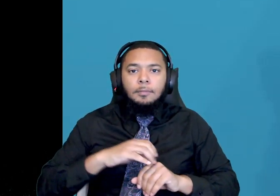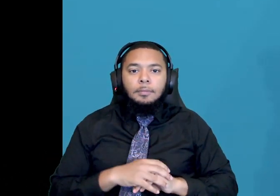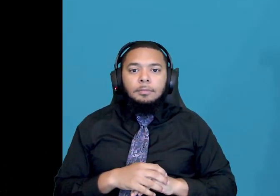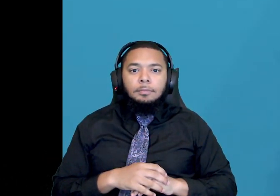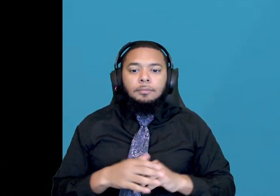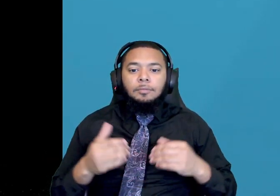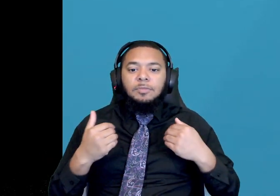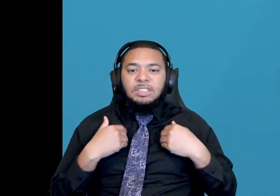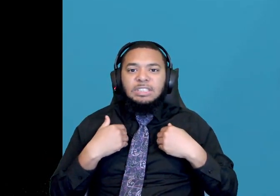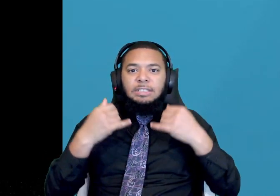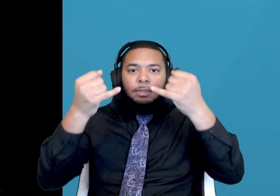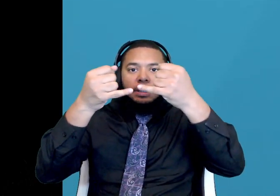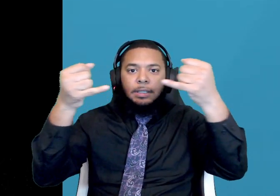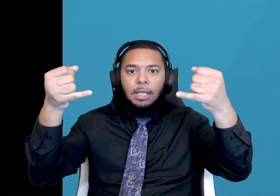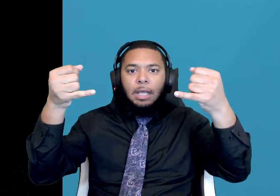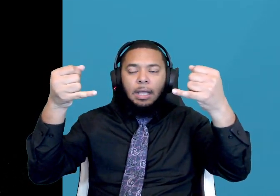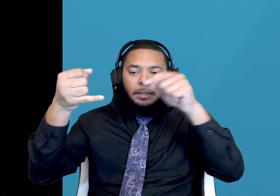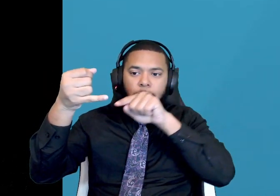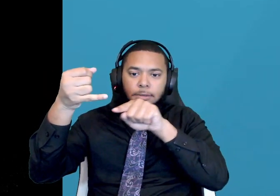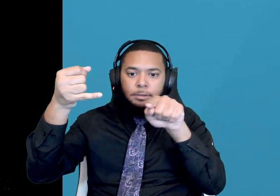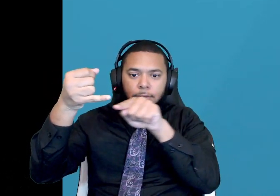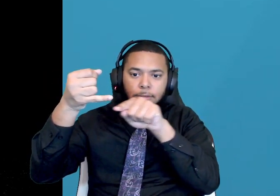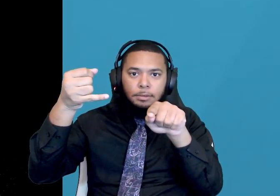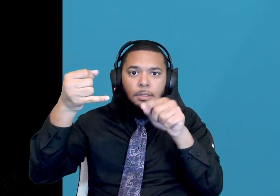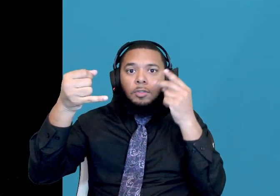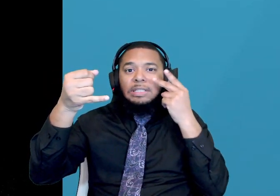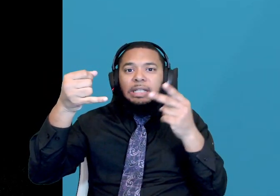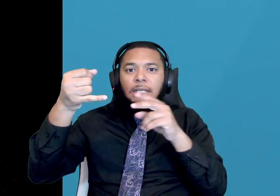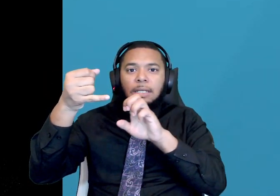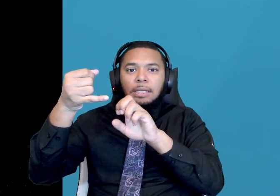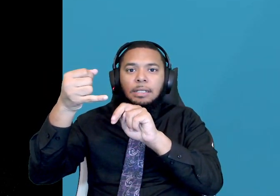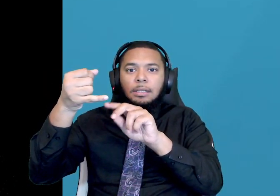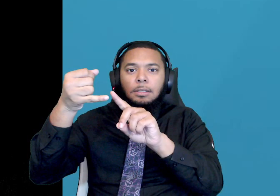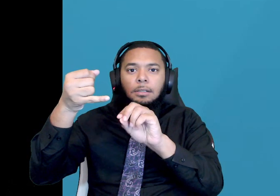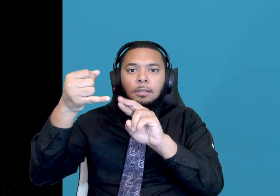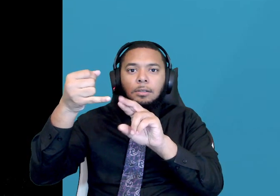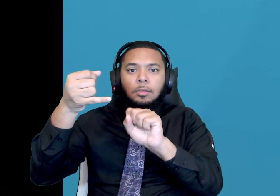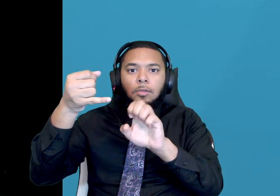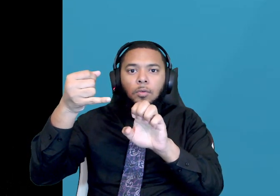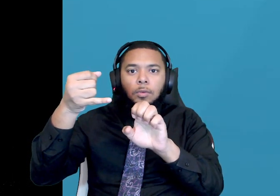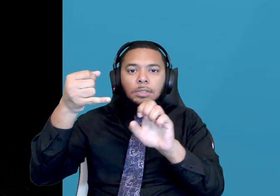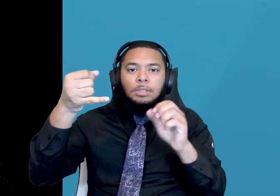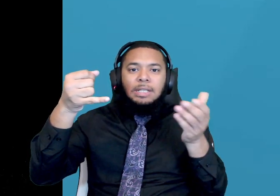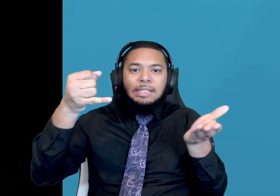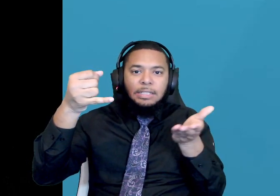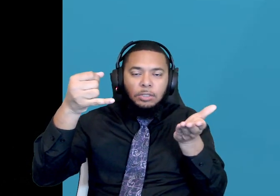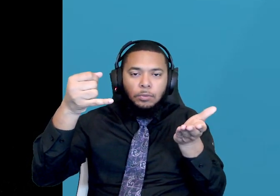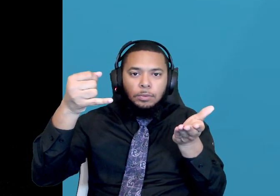there's a little line that says endorse here.